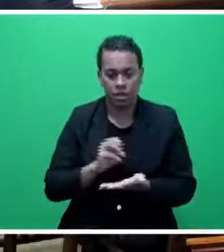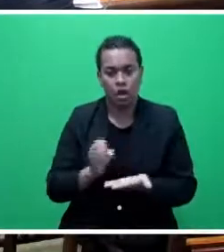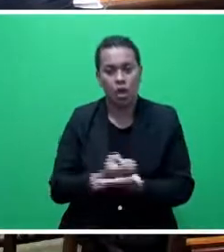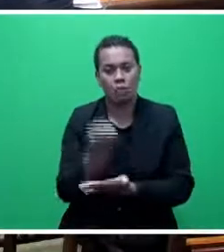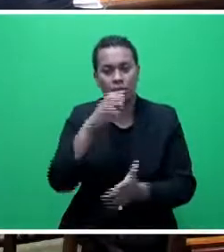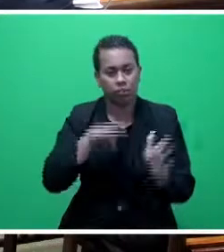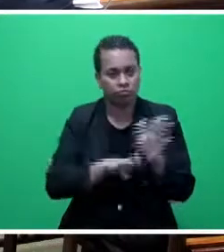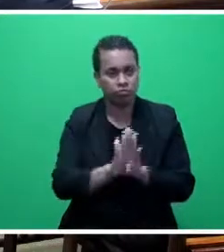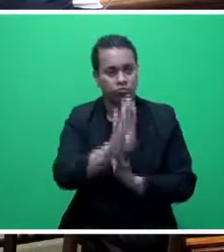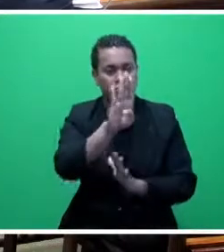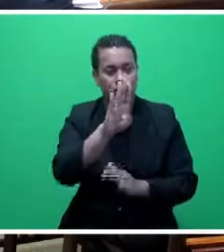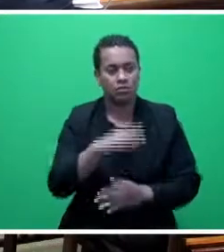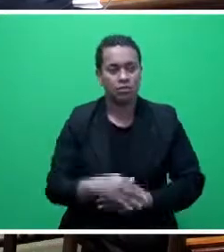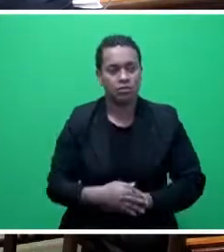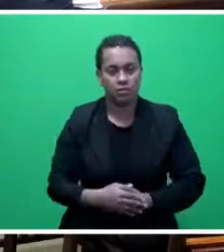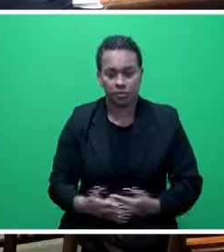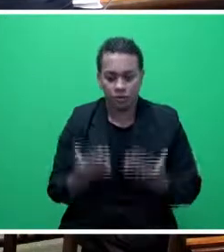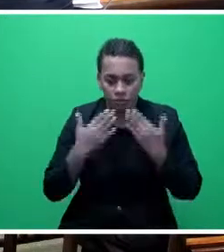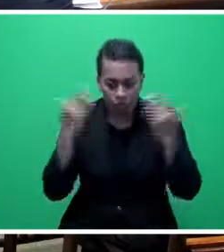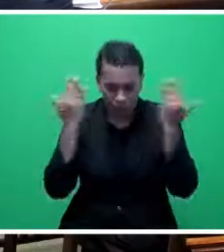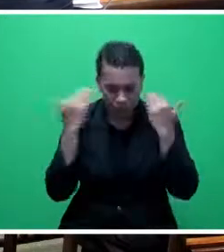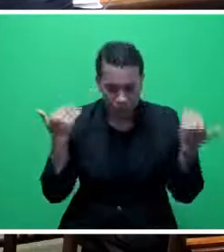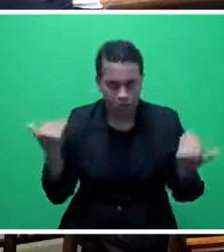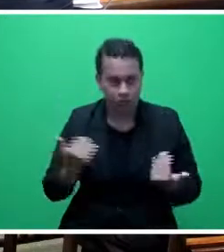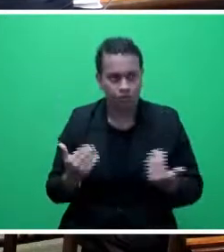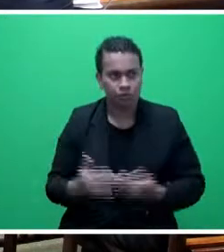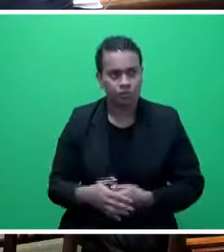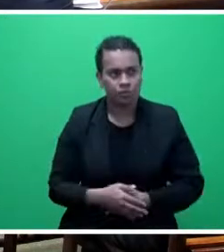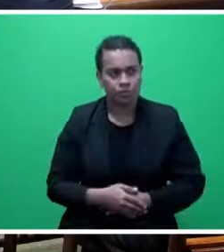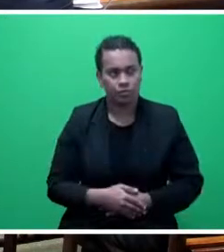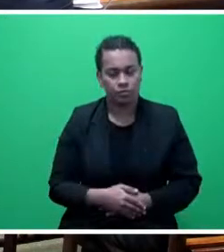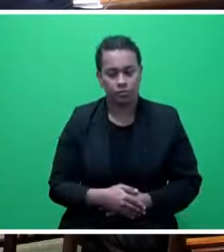thank the Honourable